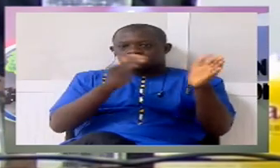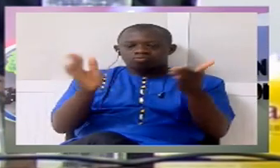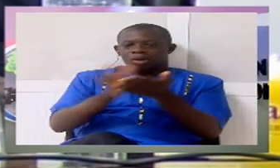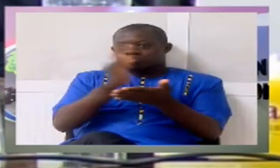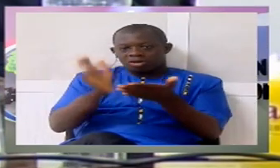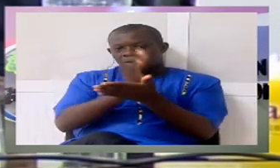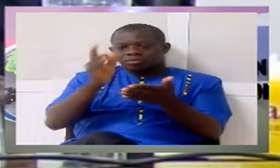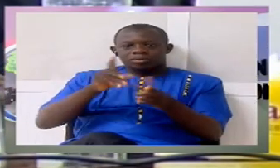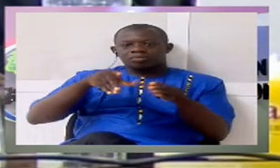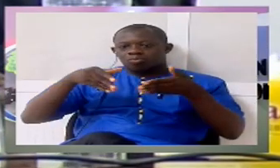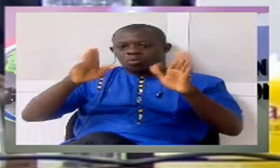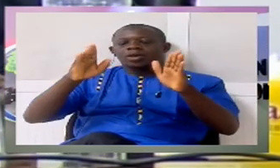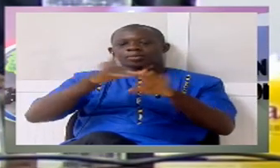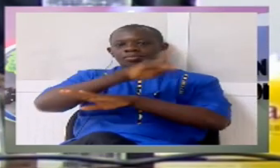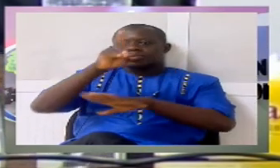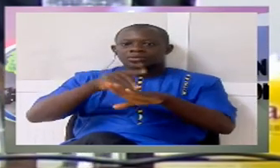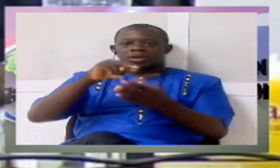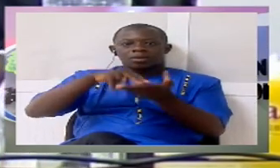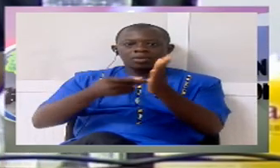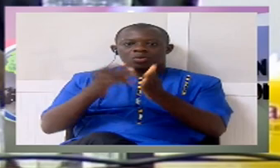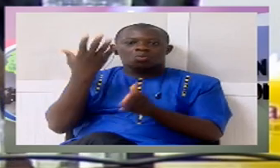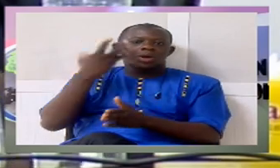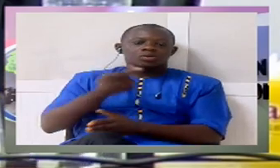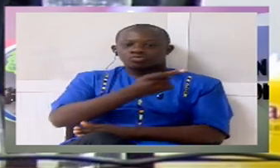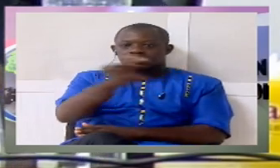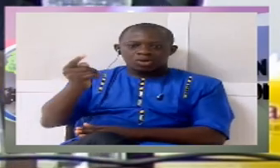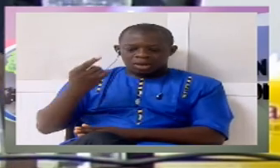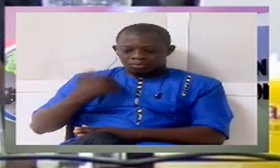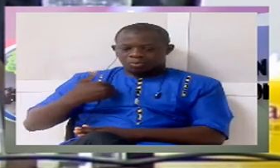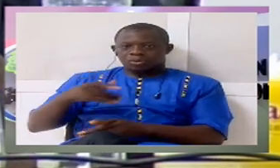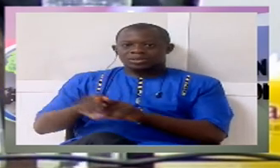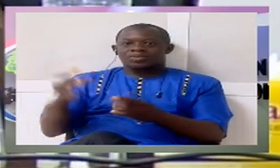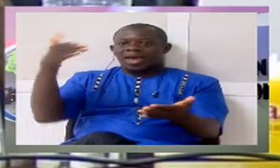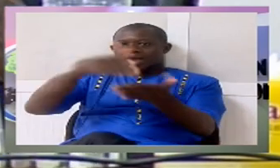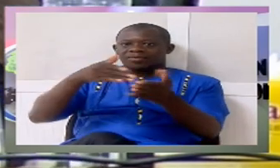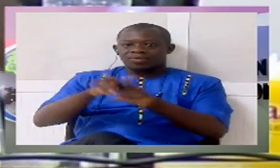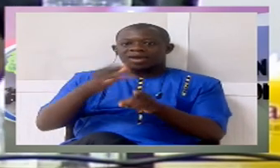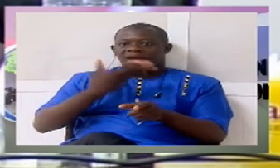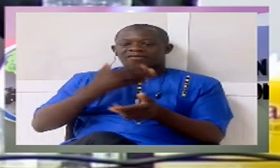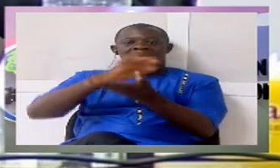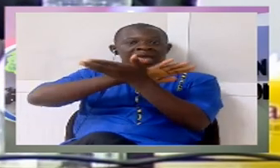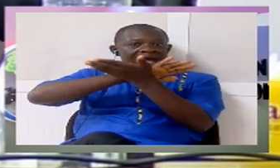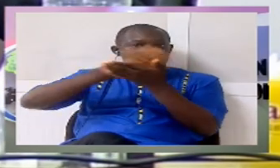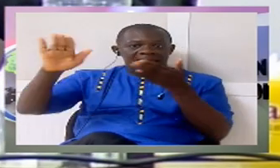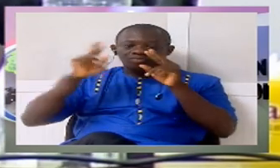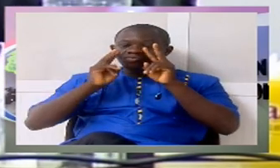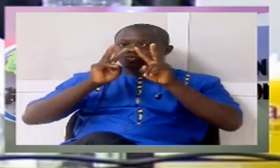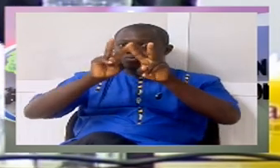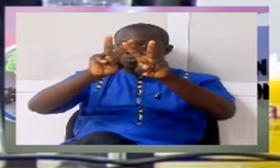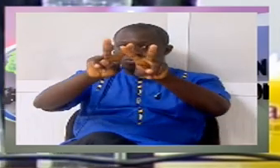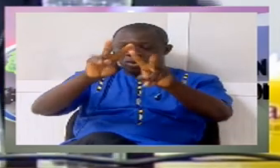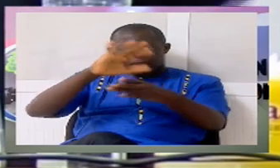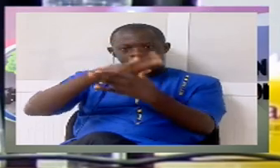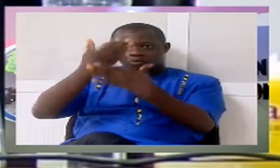means when you guys were approaching, you have a very clear vision between